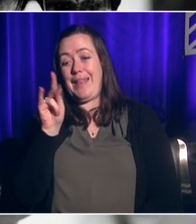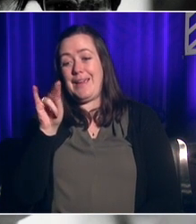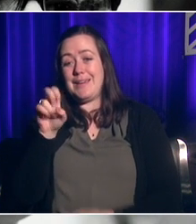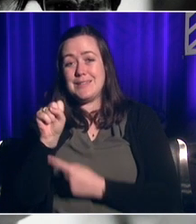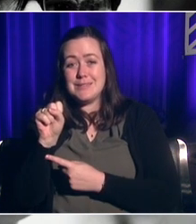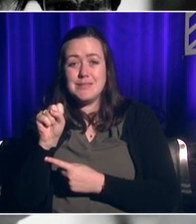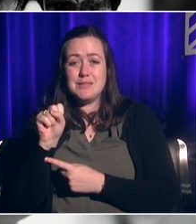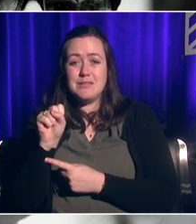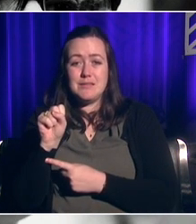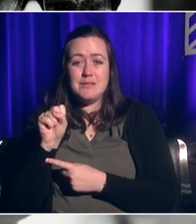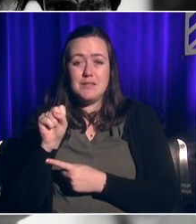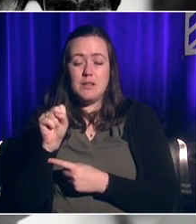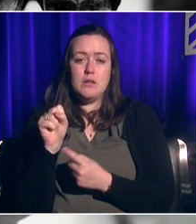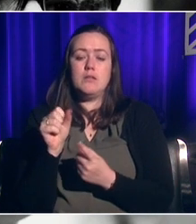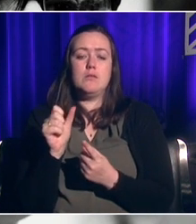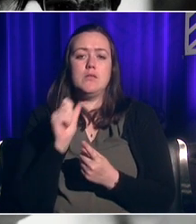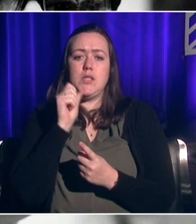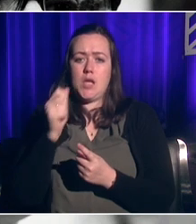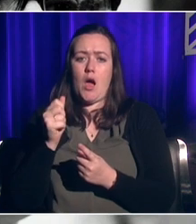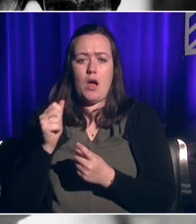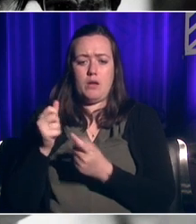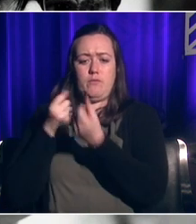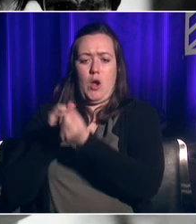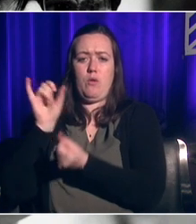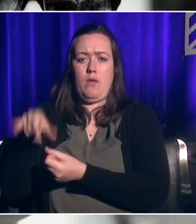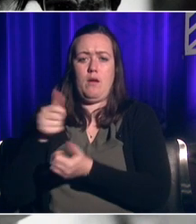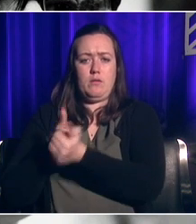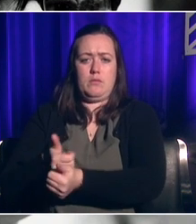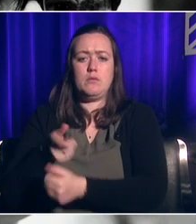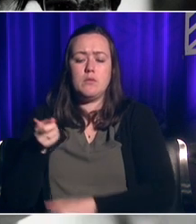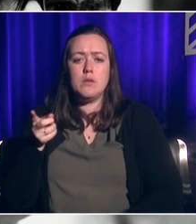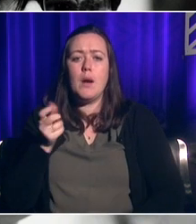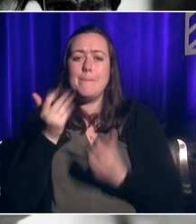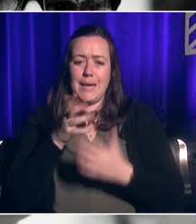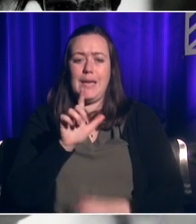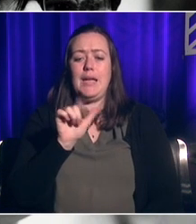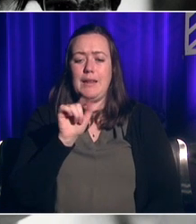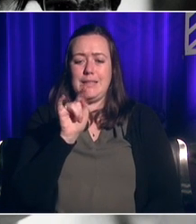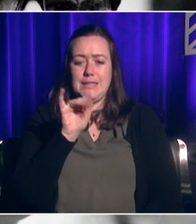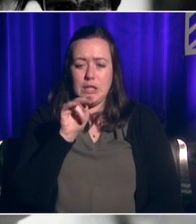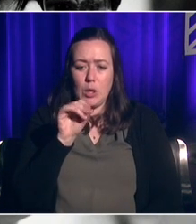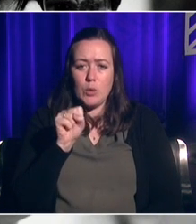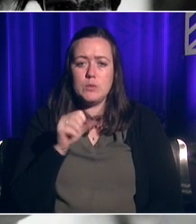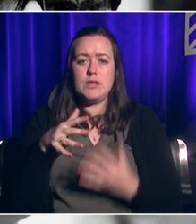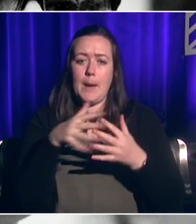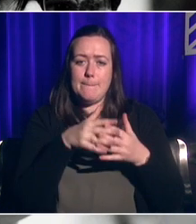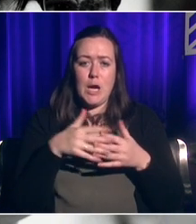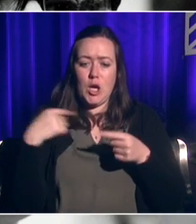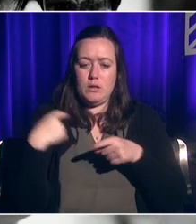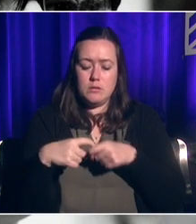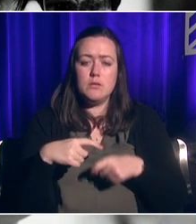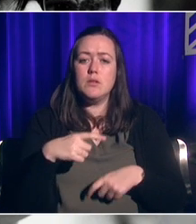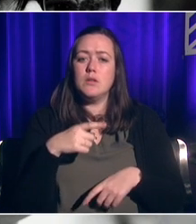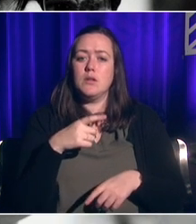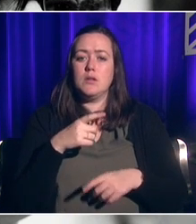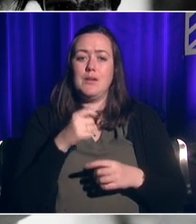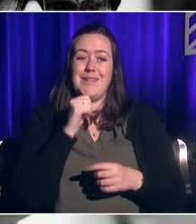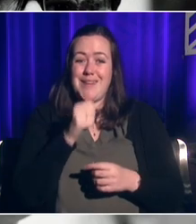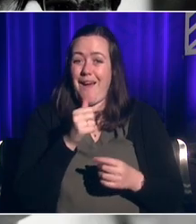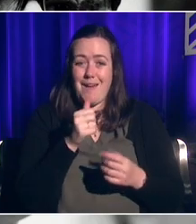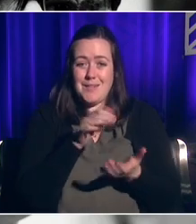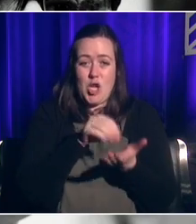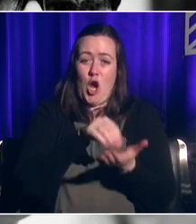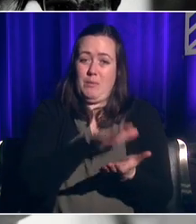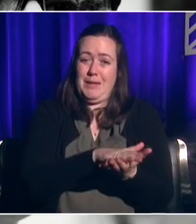many American Latinos and Latinos that are undocumented, that are increasingly racially profiled, whose life